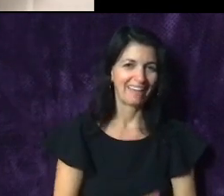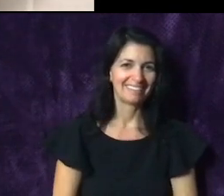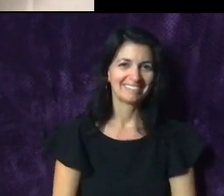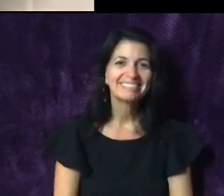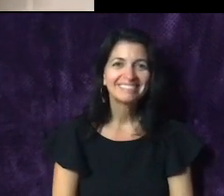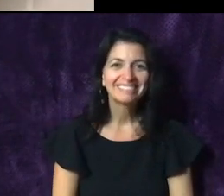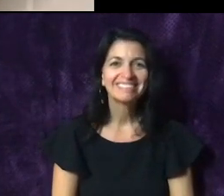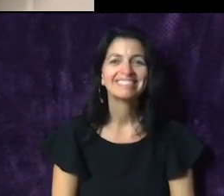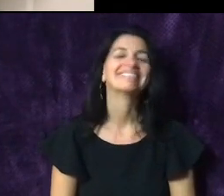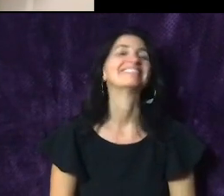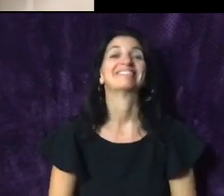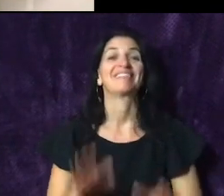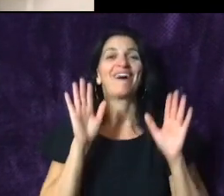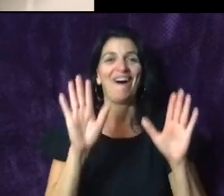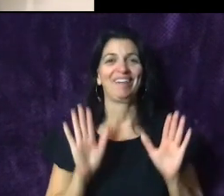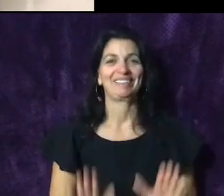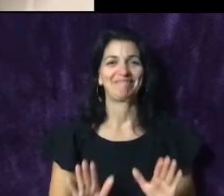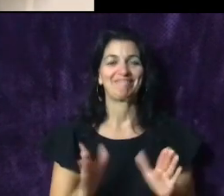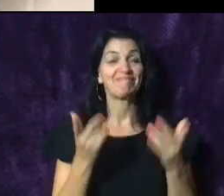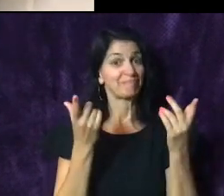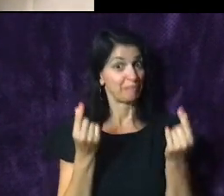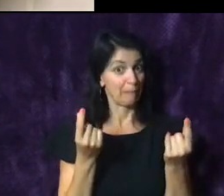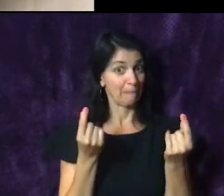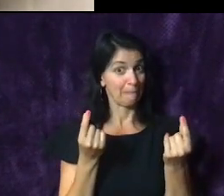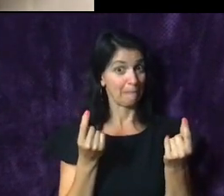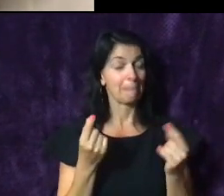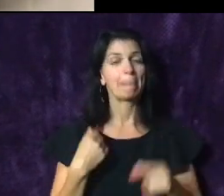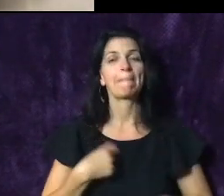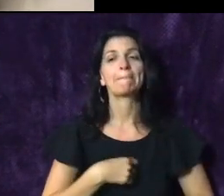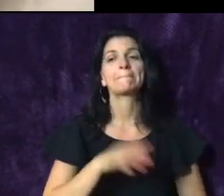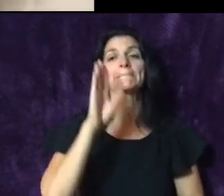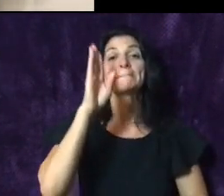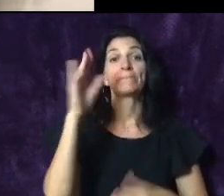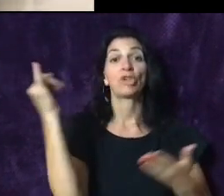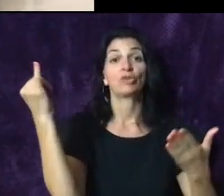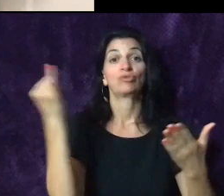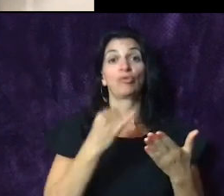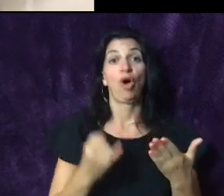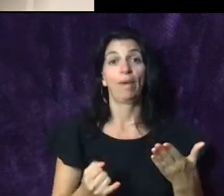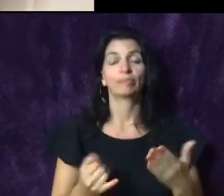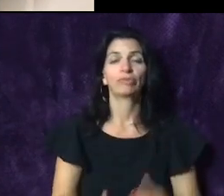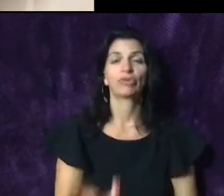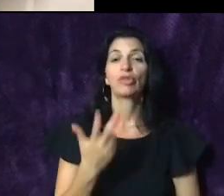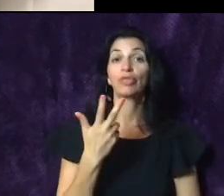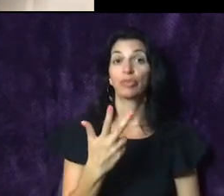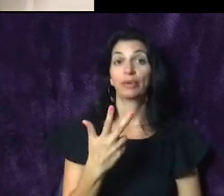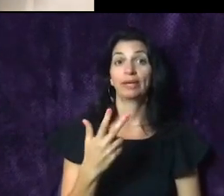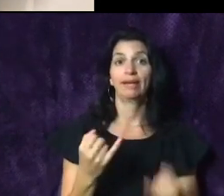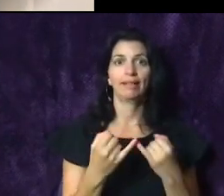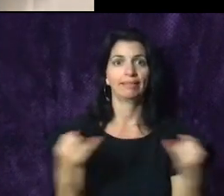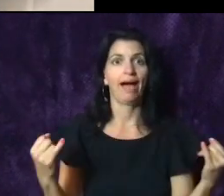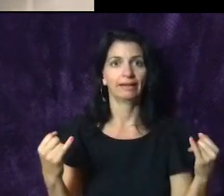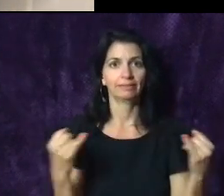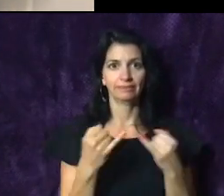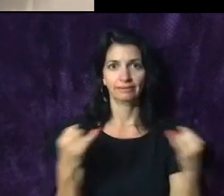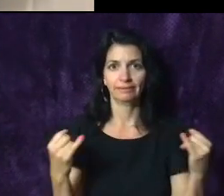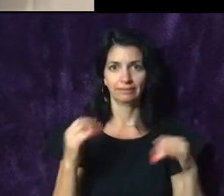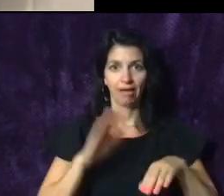Awesome. So what we're going to do is we're going to draw 3 lines across the